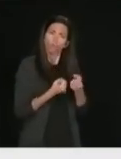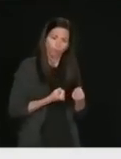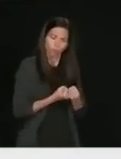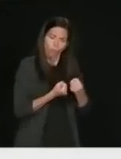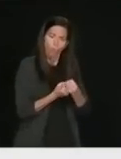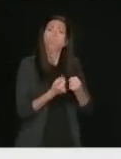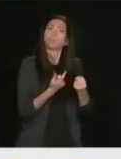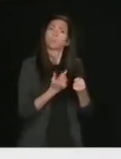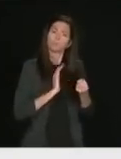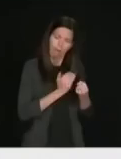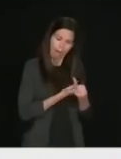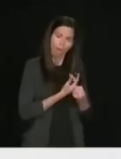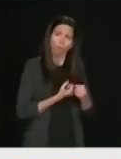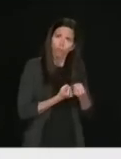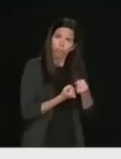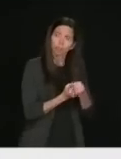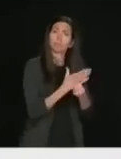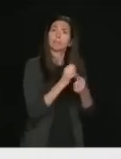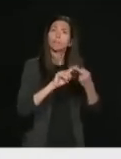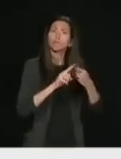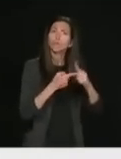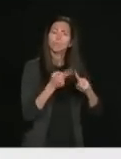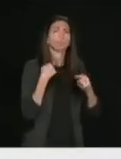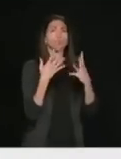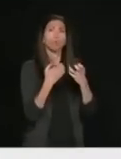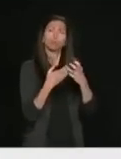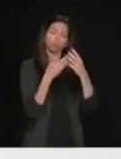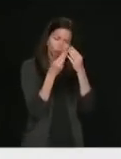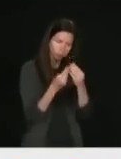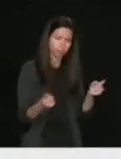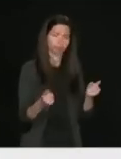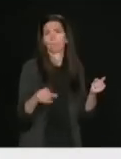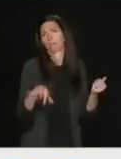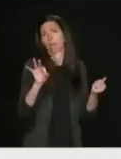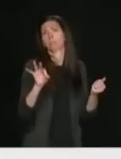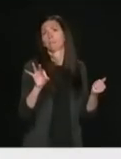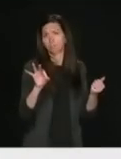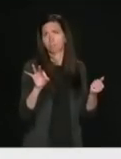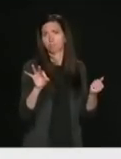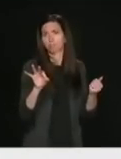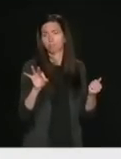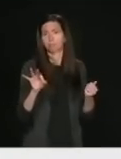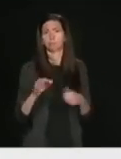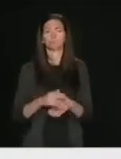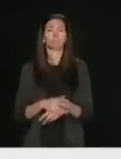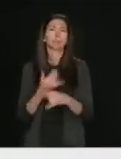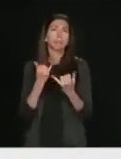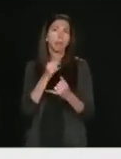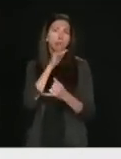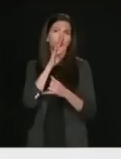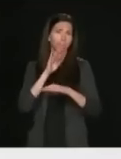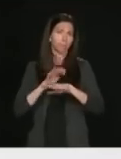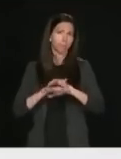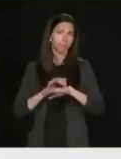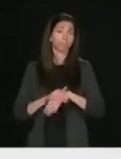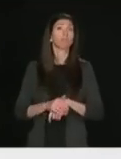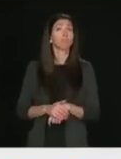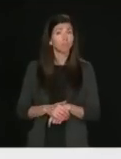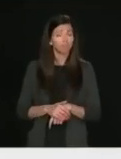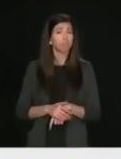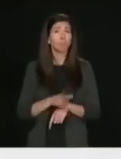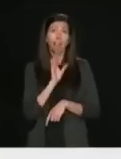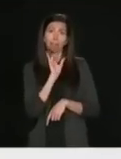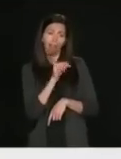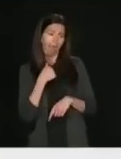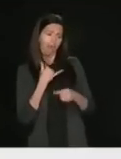to find a solution to this situation. The UN Security Council seat is a means for Canada